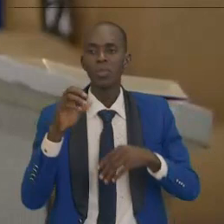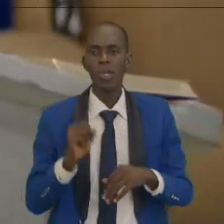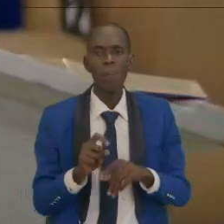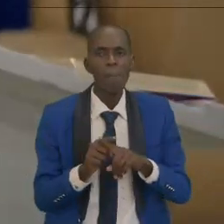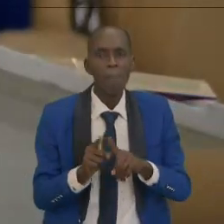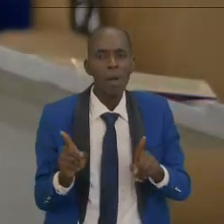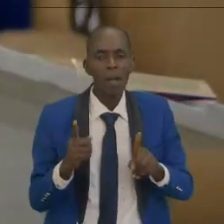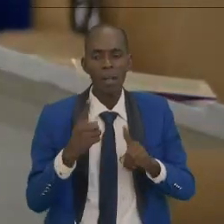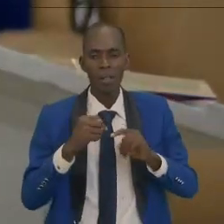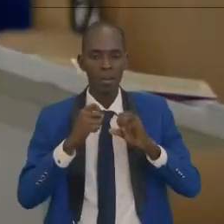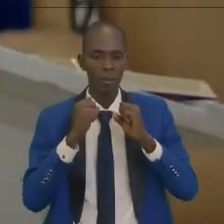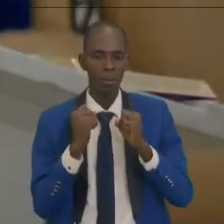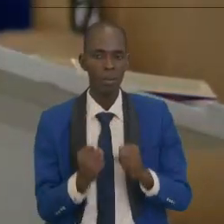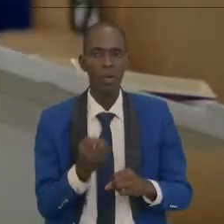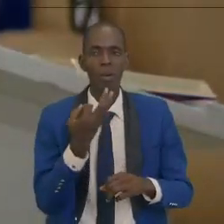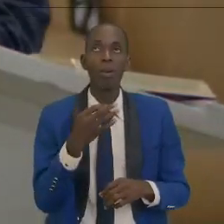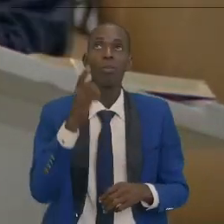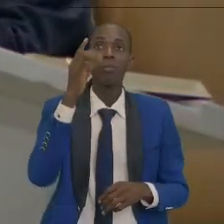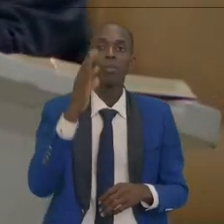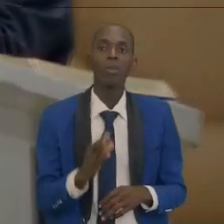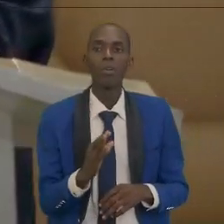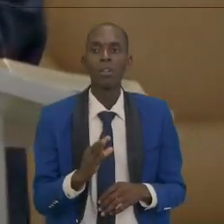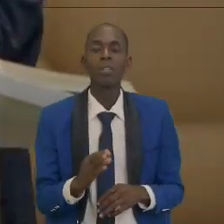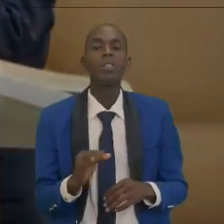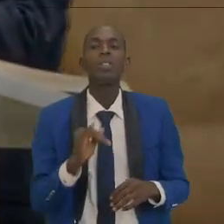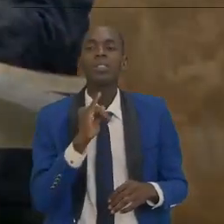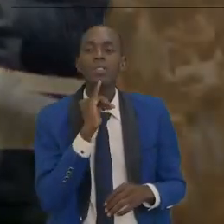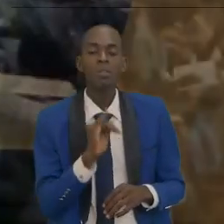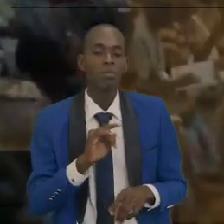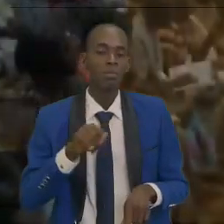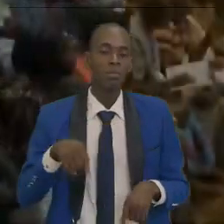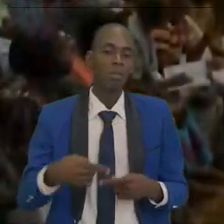power of God had went and gone down